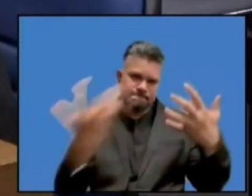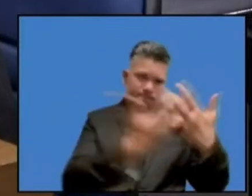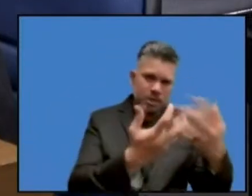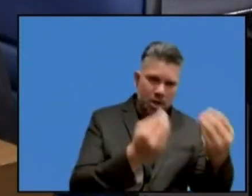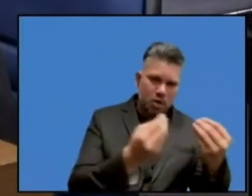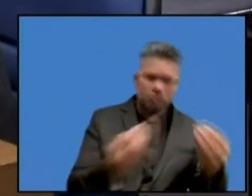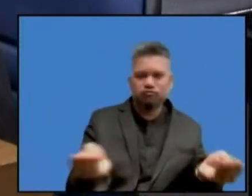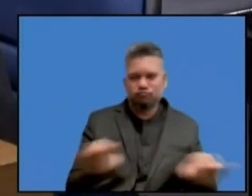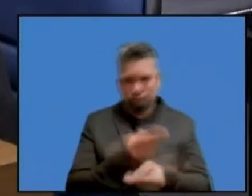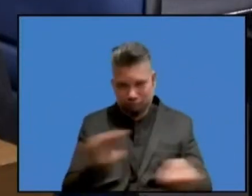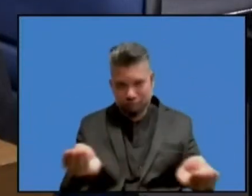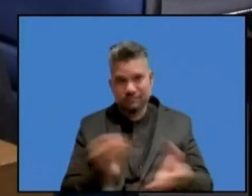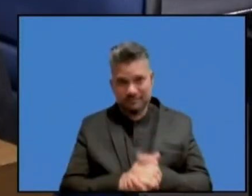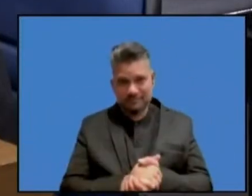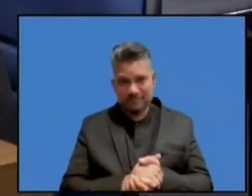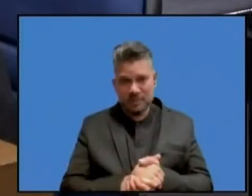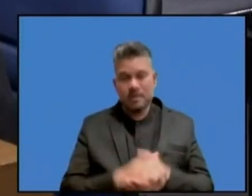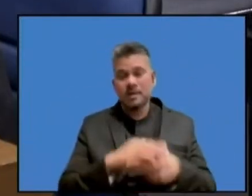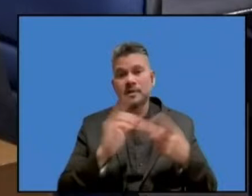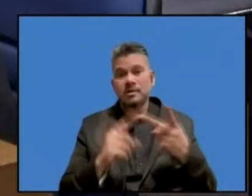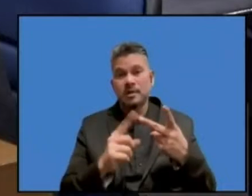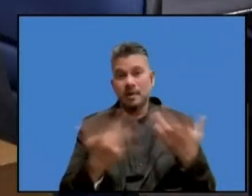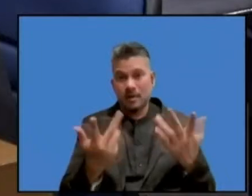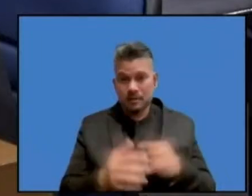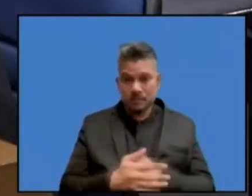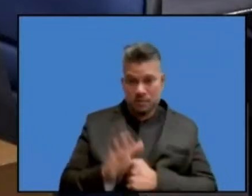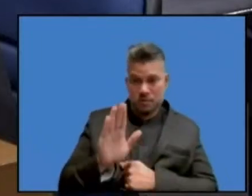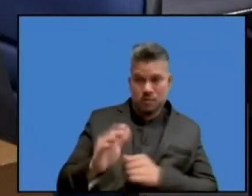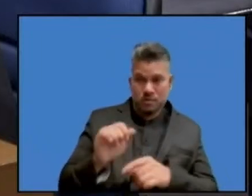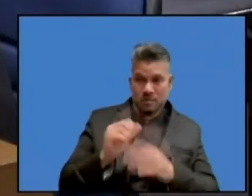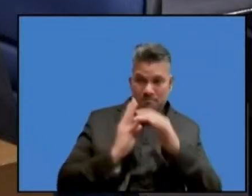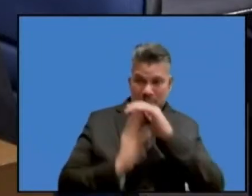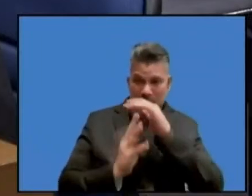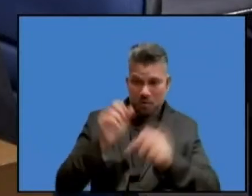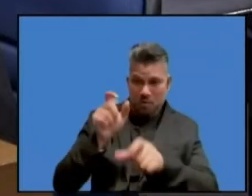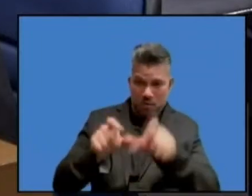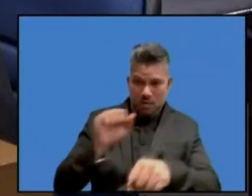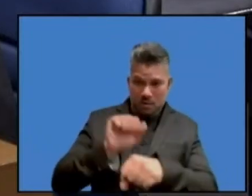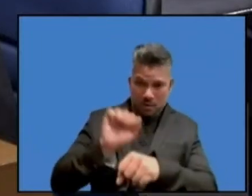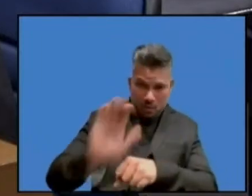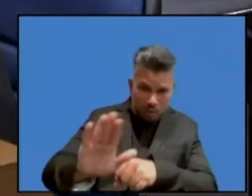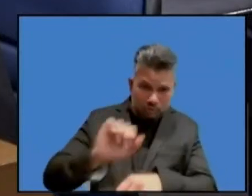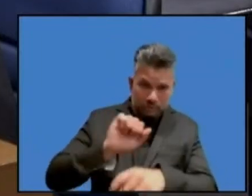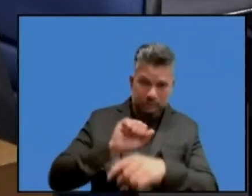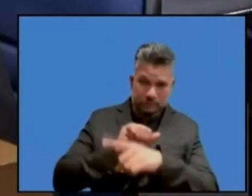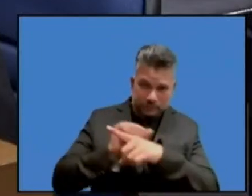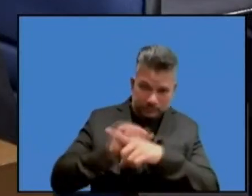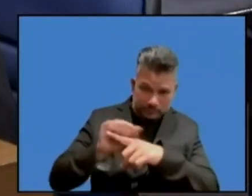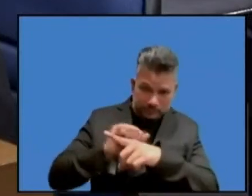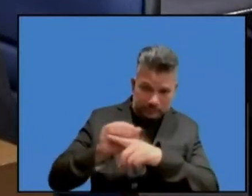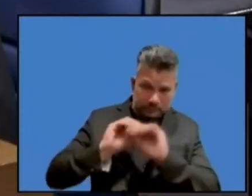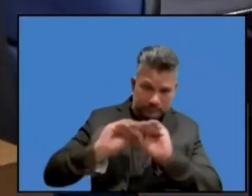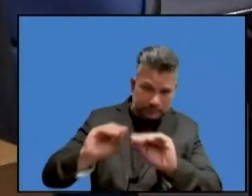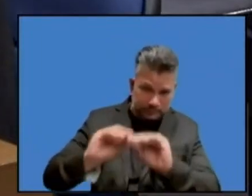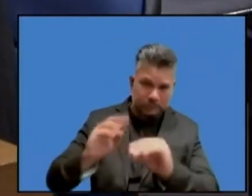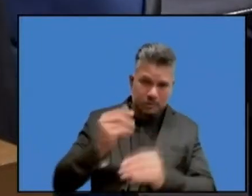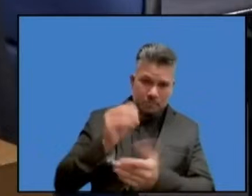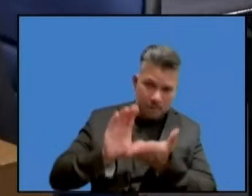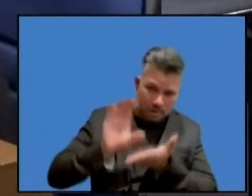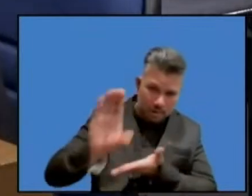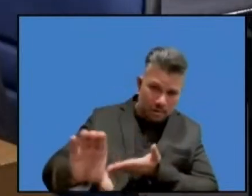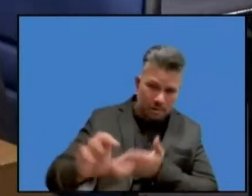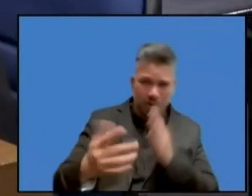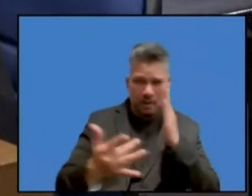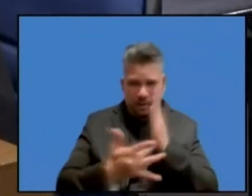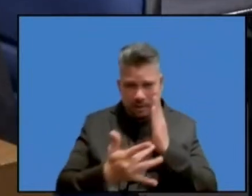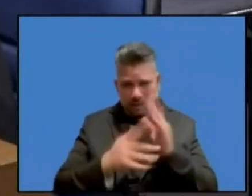Second, building skills and the capacity of migrant workers through investment in technical and vocational